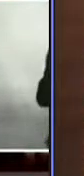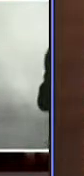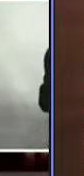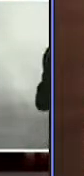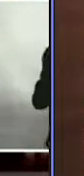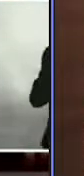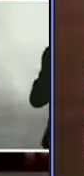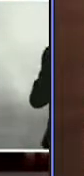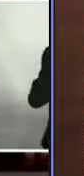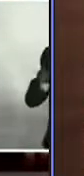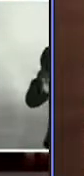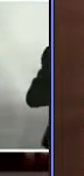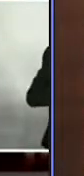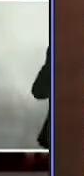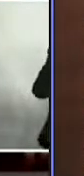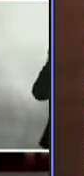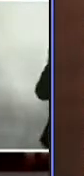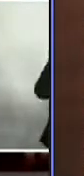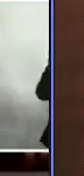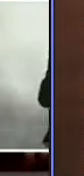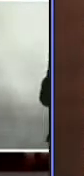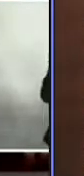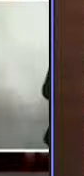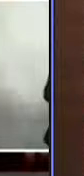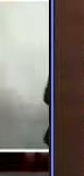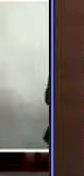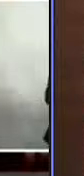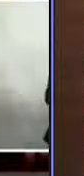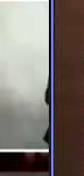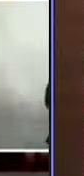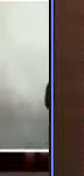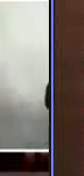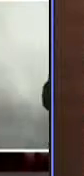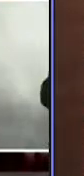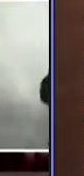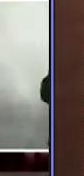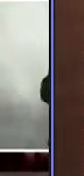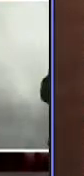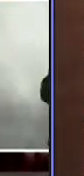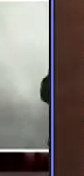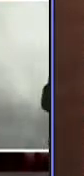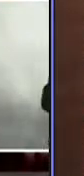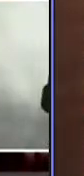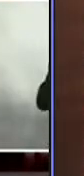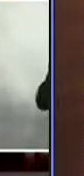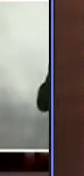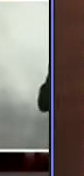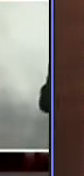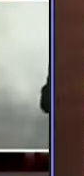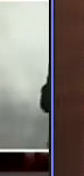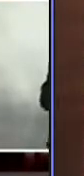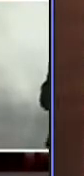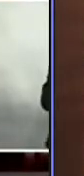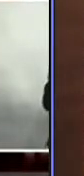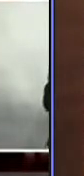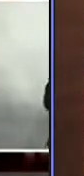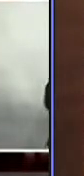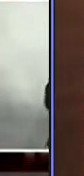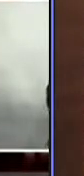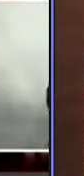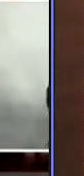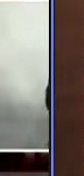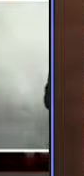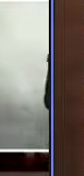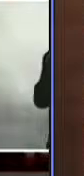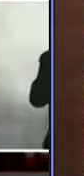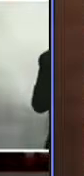substantially improve compliance as against this indicator. Honorable members, allow me to shift focus a bit and report on the performance